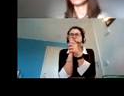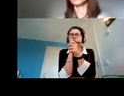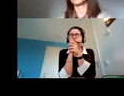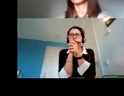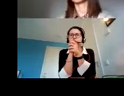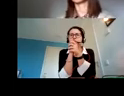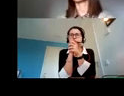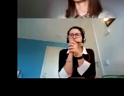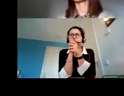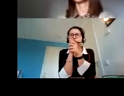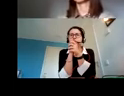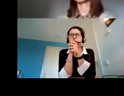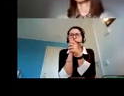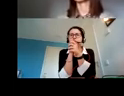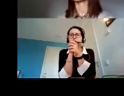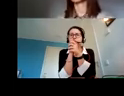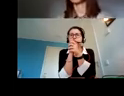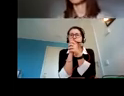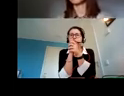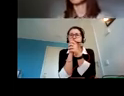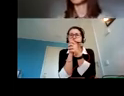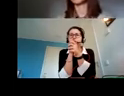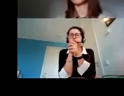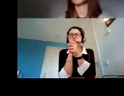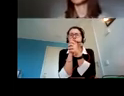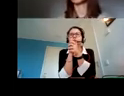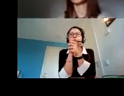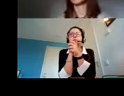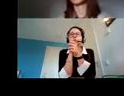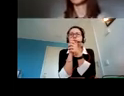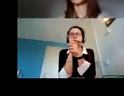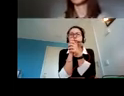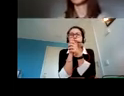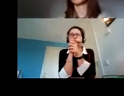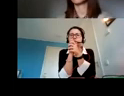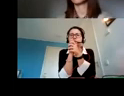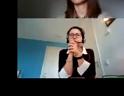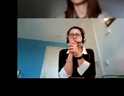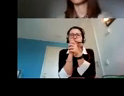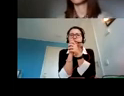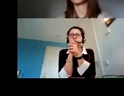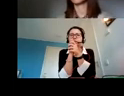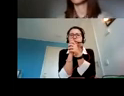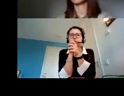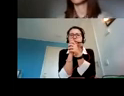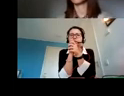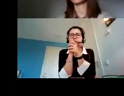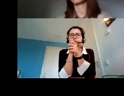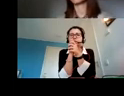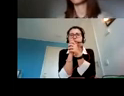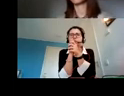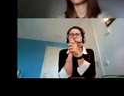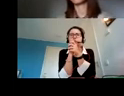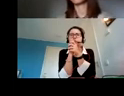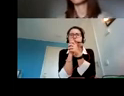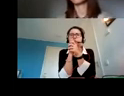training activities that were provided by the National Action Plan, Italian National Action Plan. And the other maybe news that we